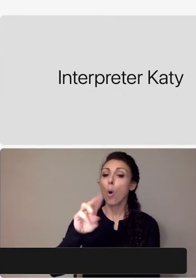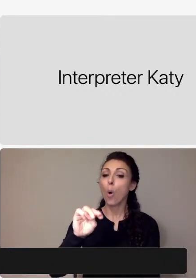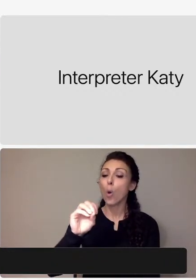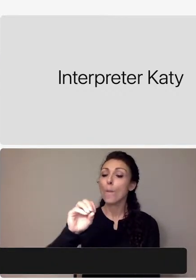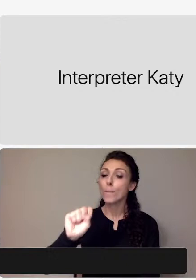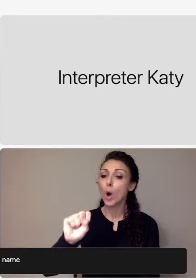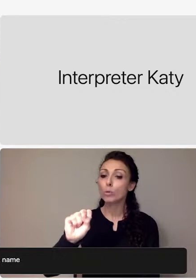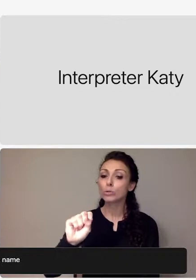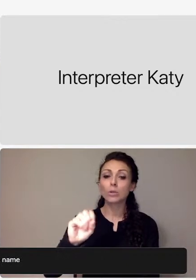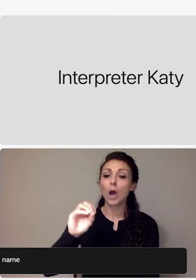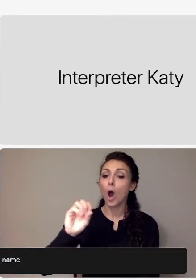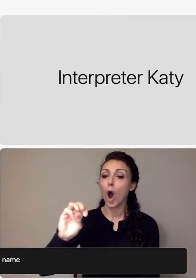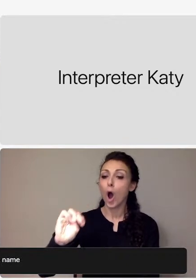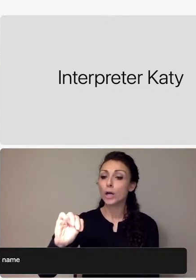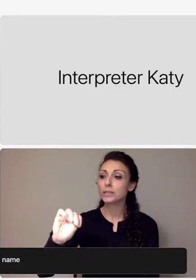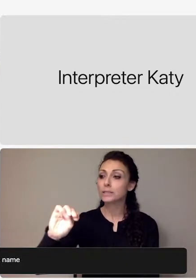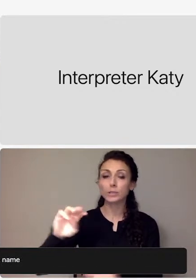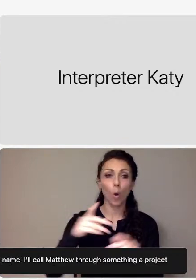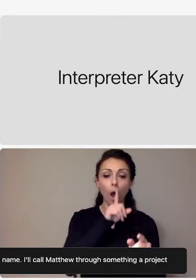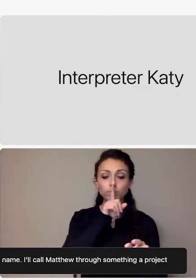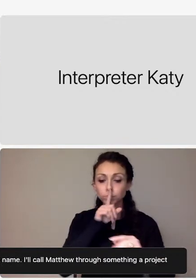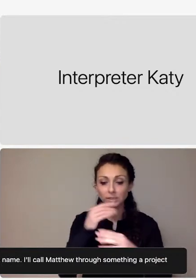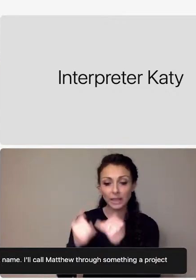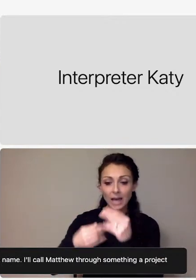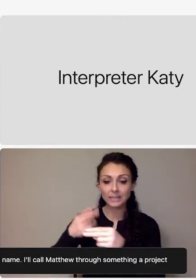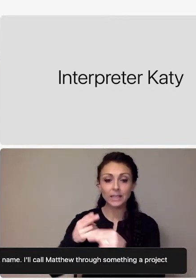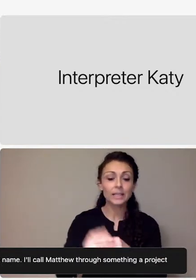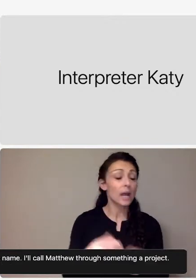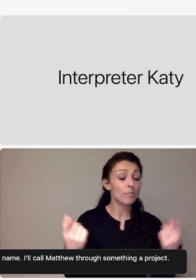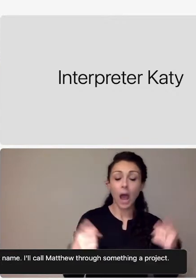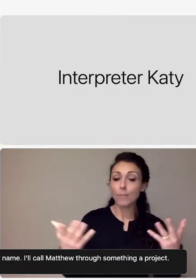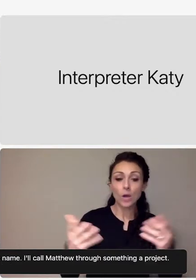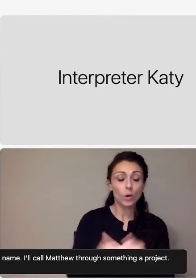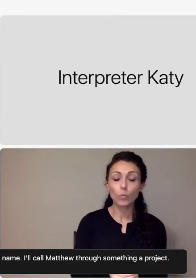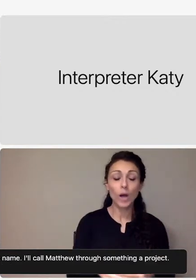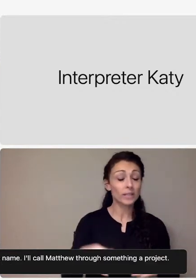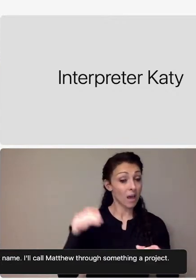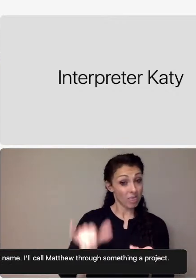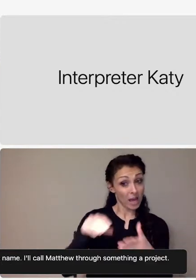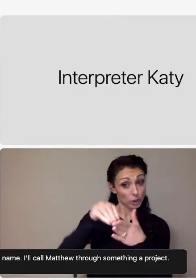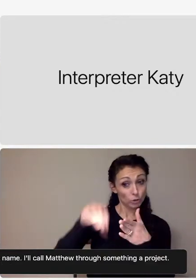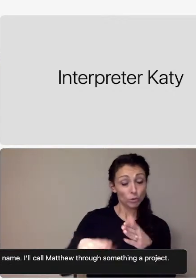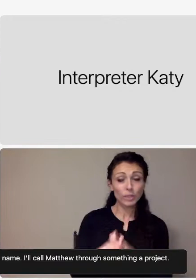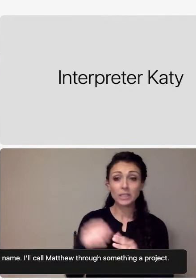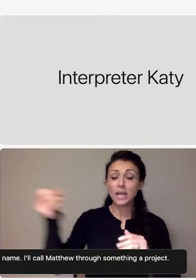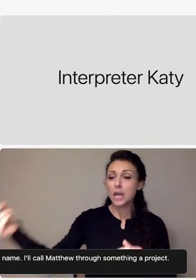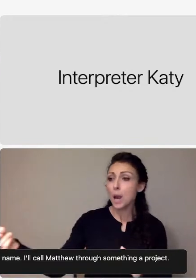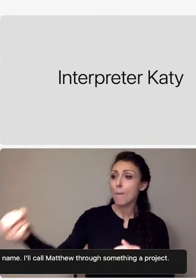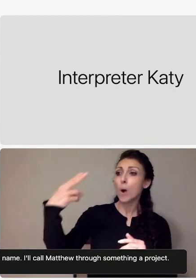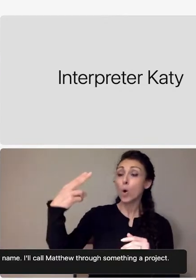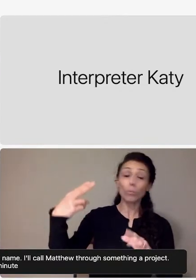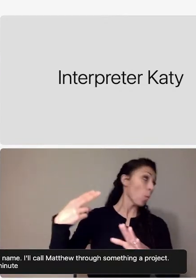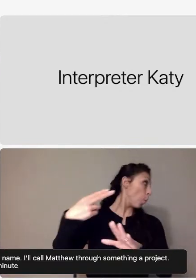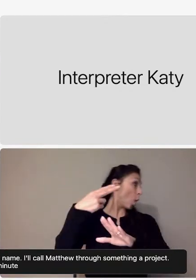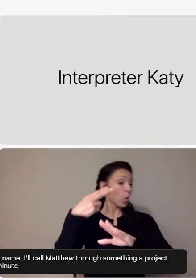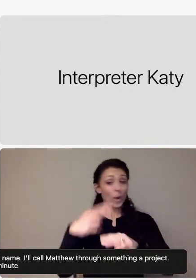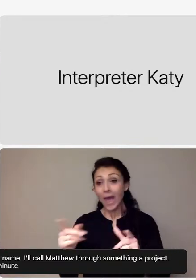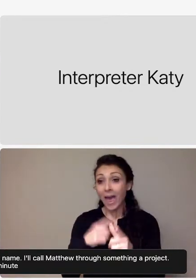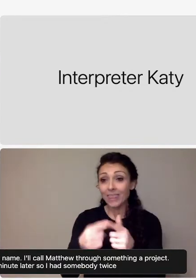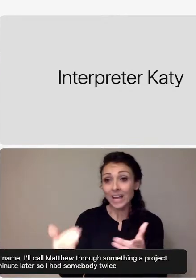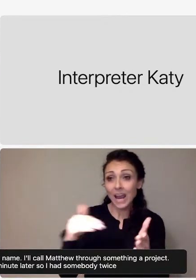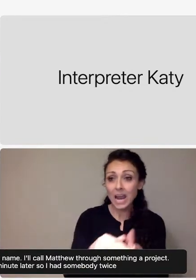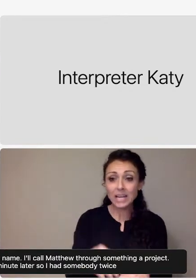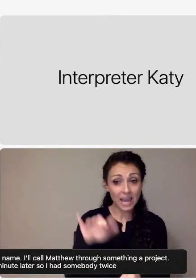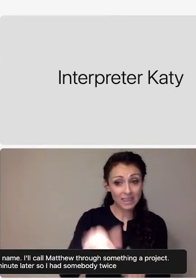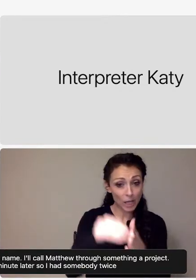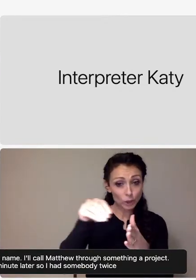matthew threw something a projectile in my face i told him to stop doing it and he could have injured me he threw it a minute later so i had something thrown at me twice i could have gone